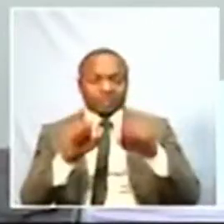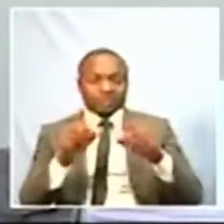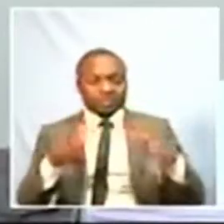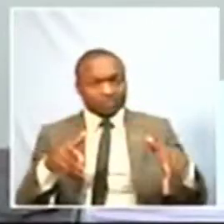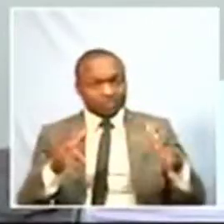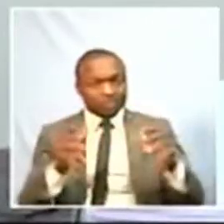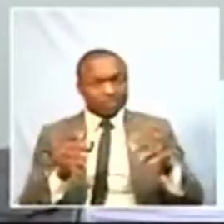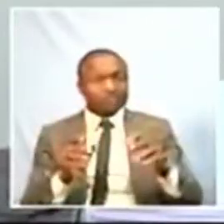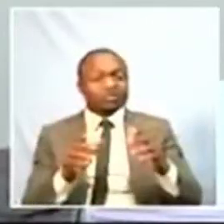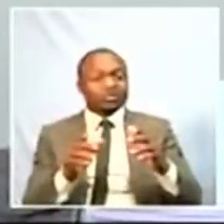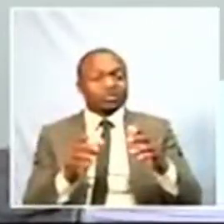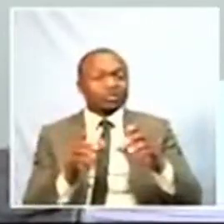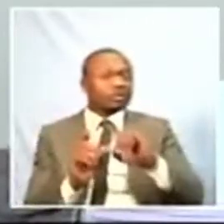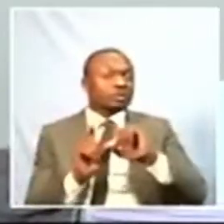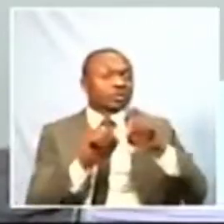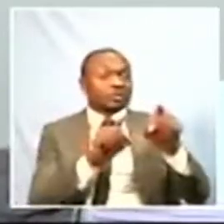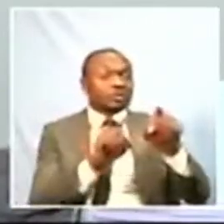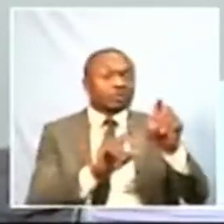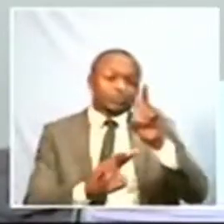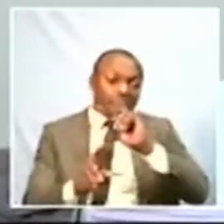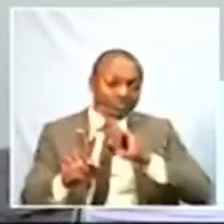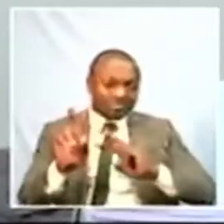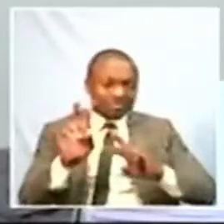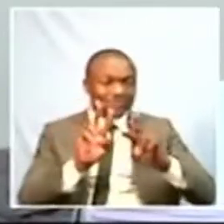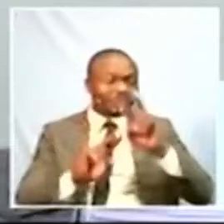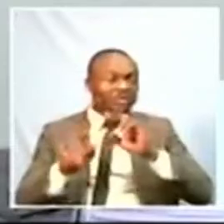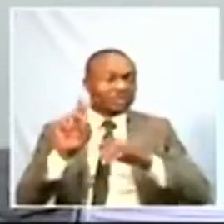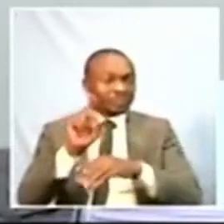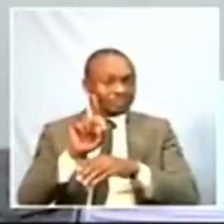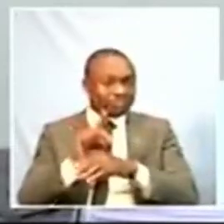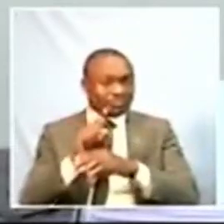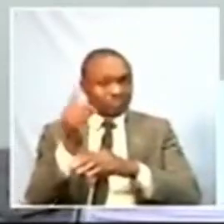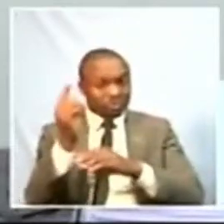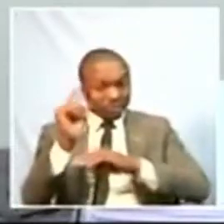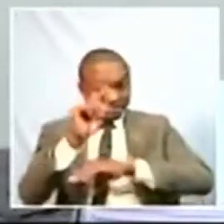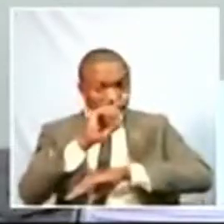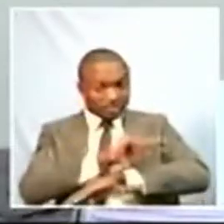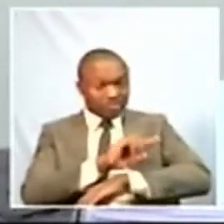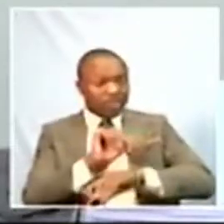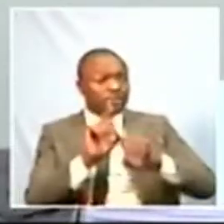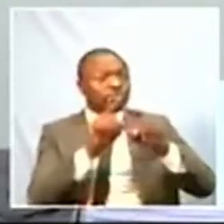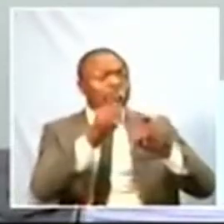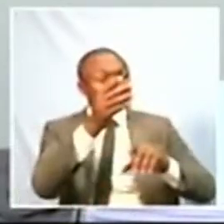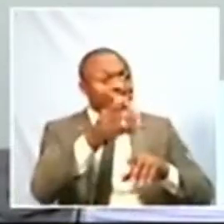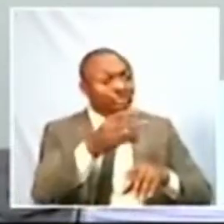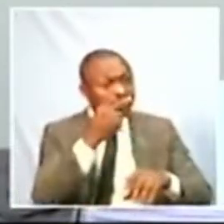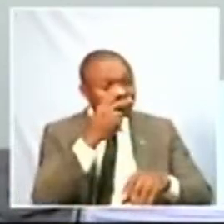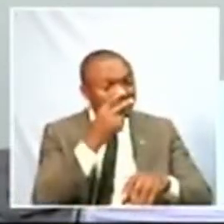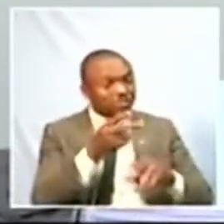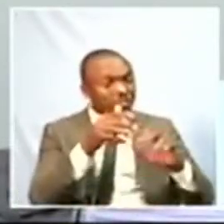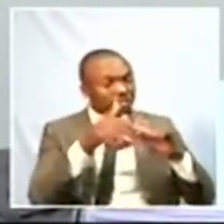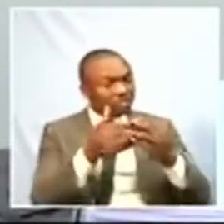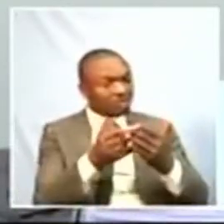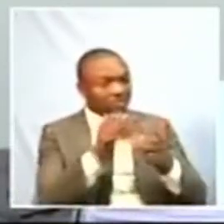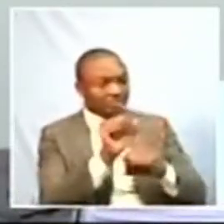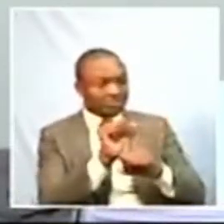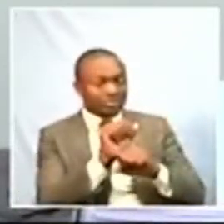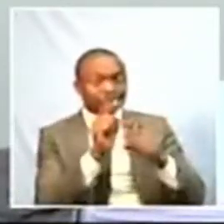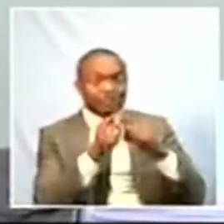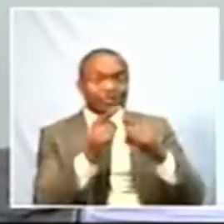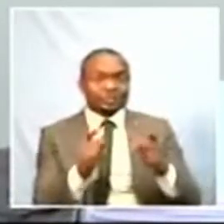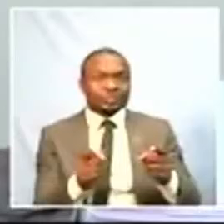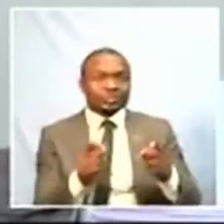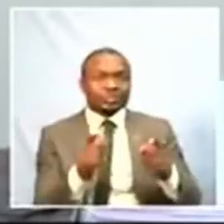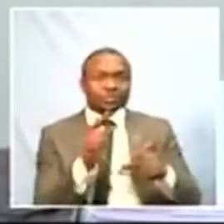to go through the projects, even in a day. You go there, you see the mixture, you see how they are doing, but it's like we